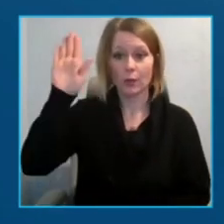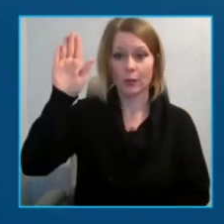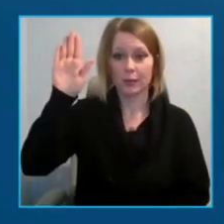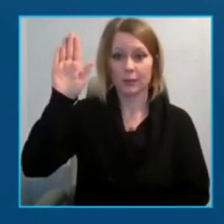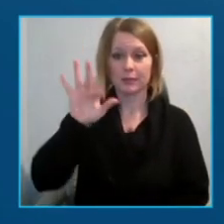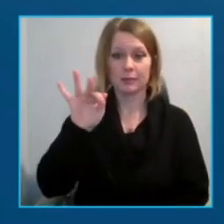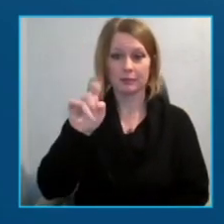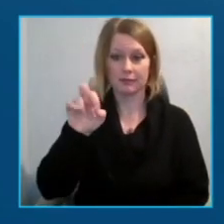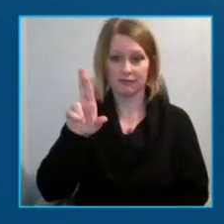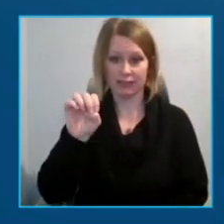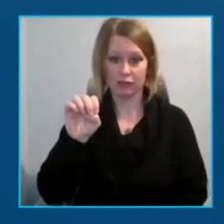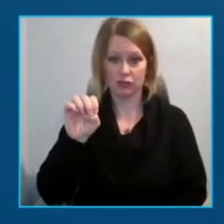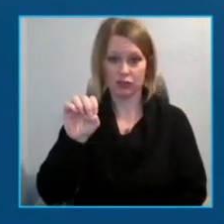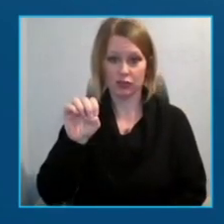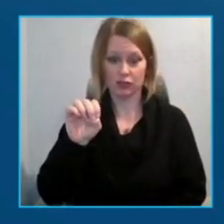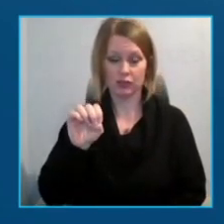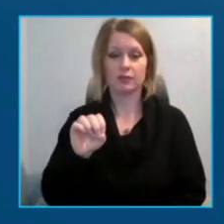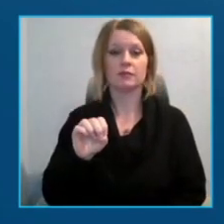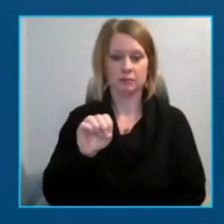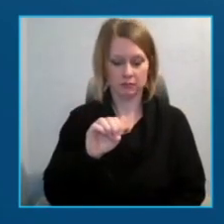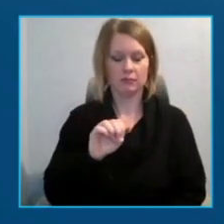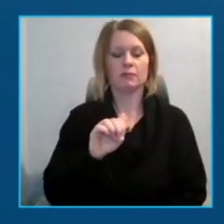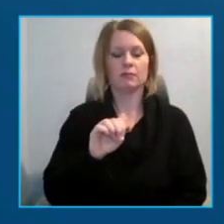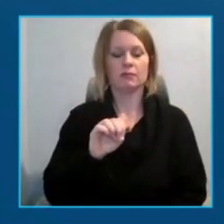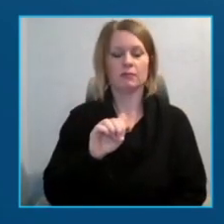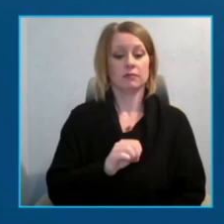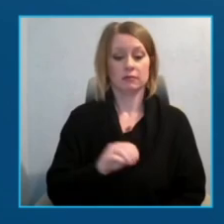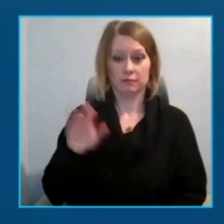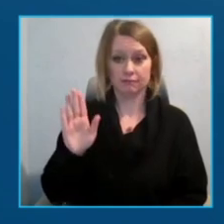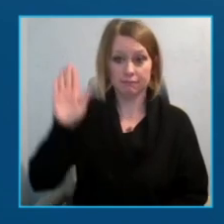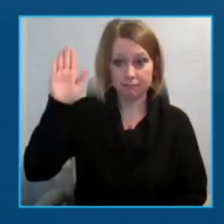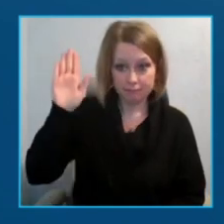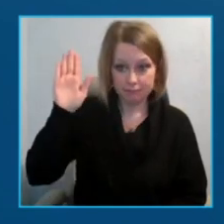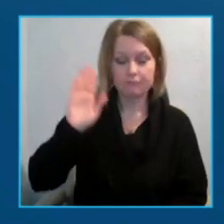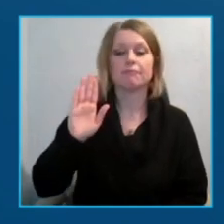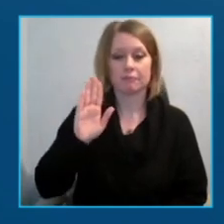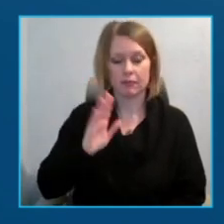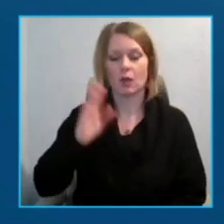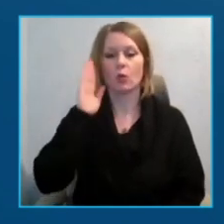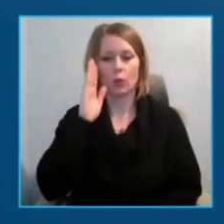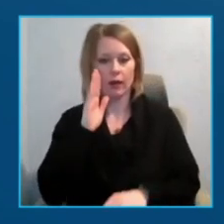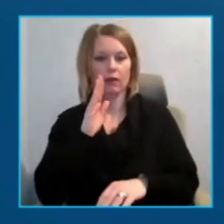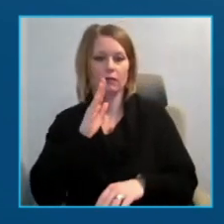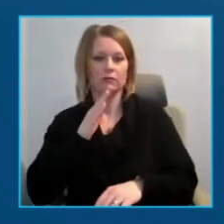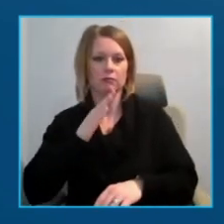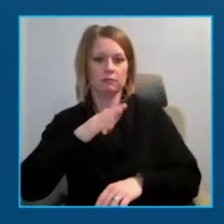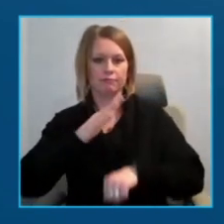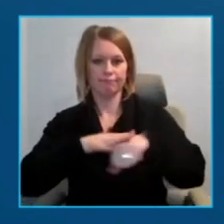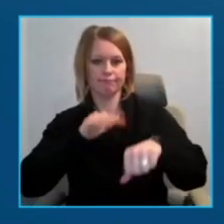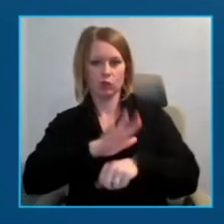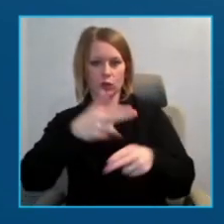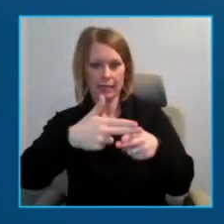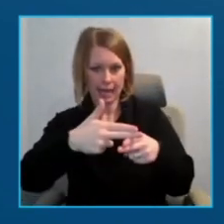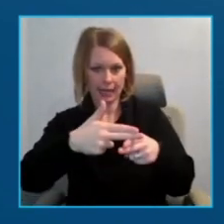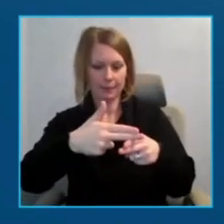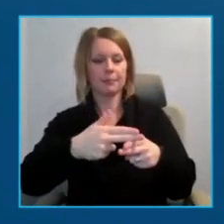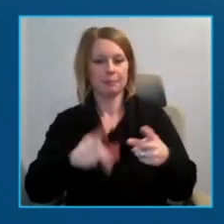called on and unmuted when it is your turn to speak. The chair now